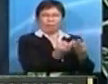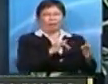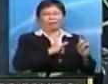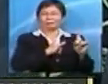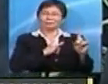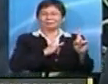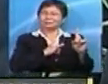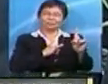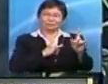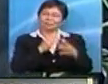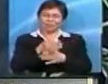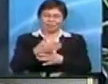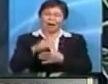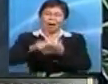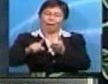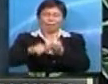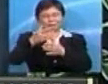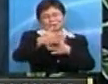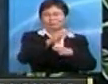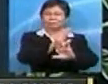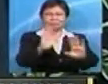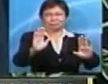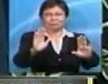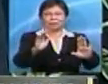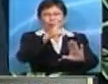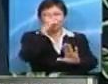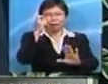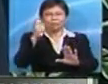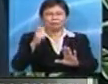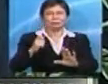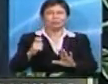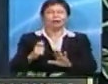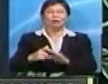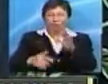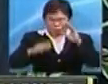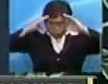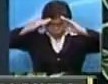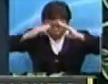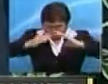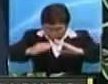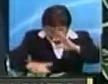would not want to share with the public at the moment, because our focus is still to find